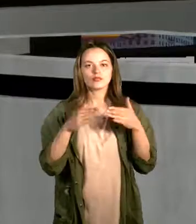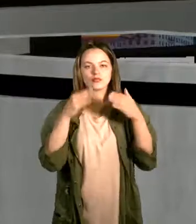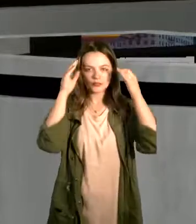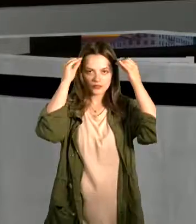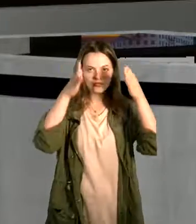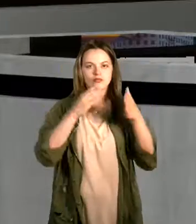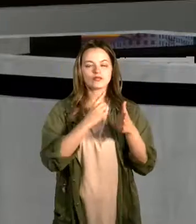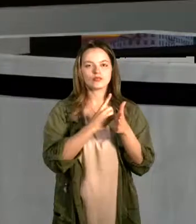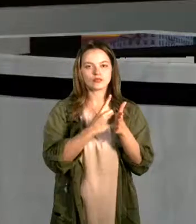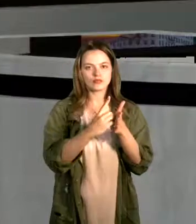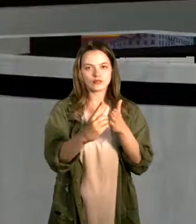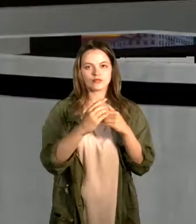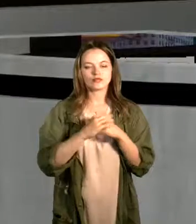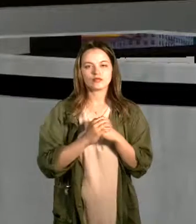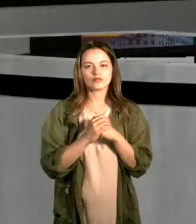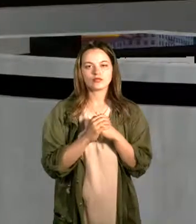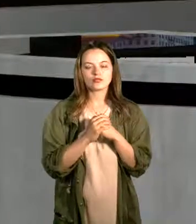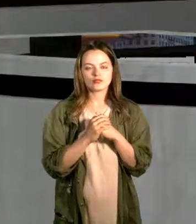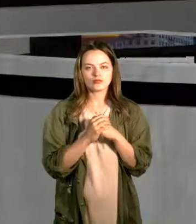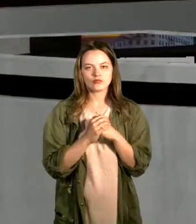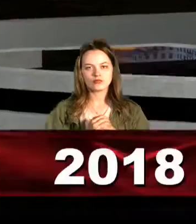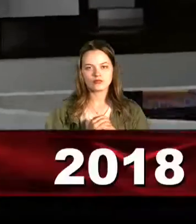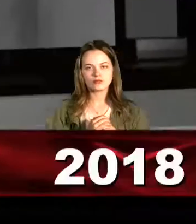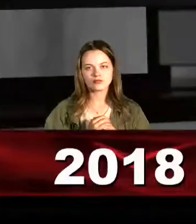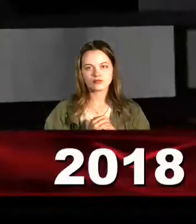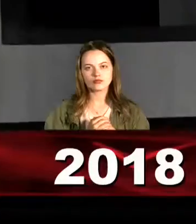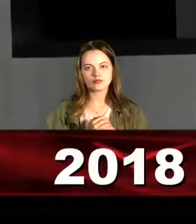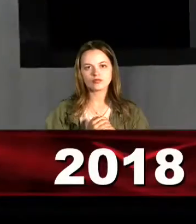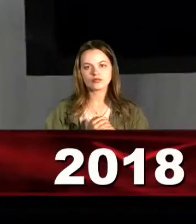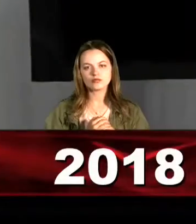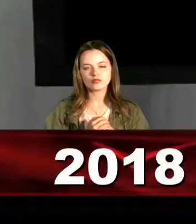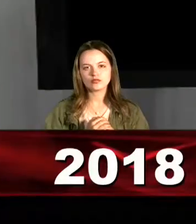Teacher Appreciation Week. I'm Kaylee Wenderoth.